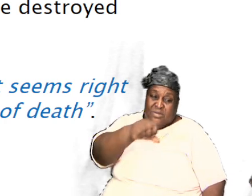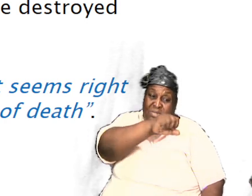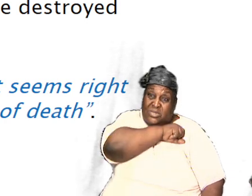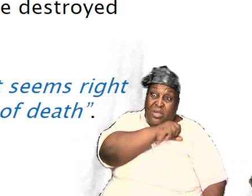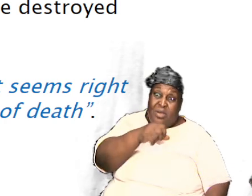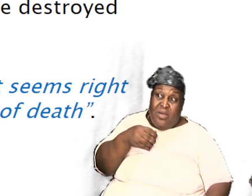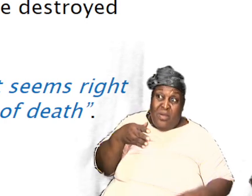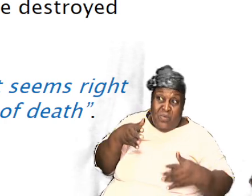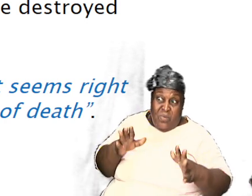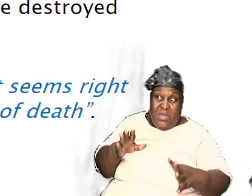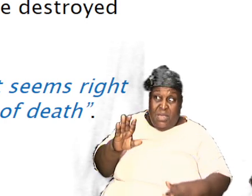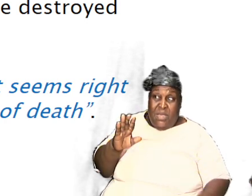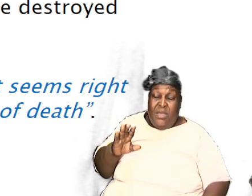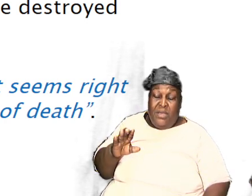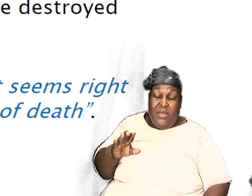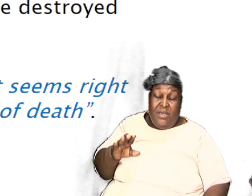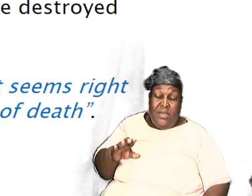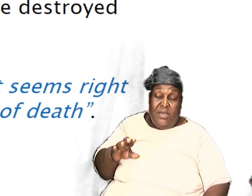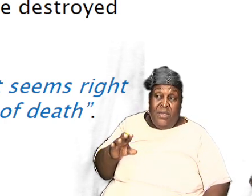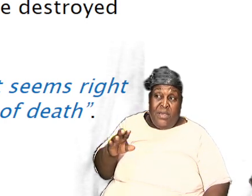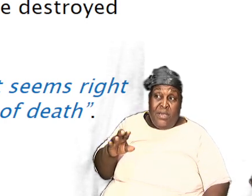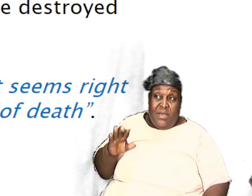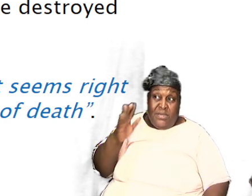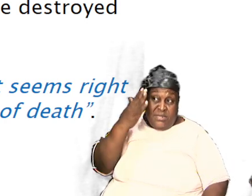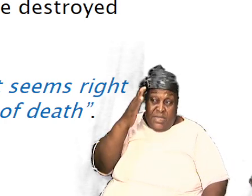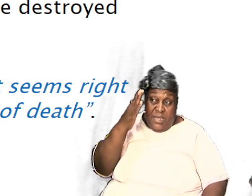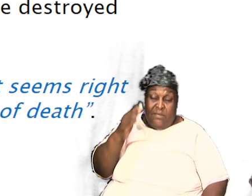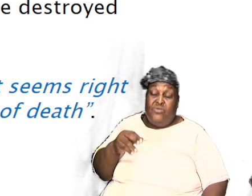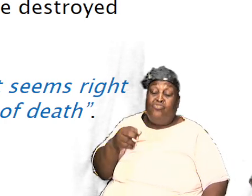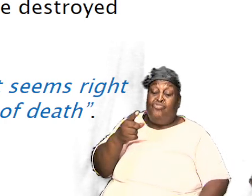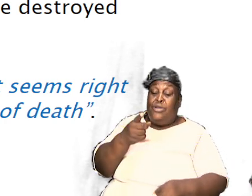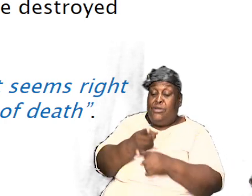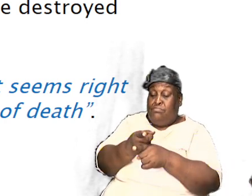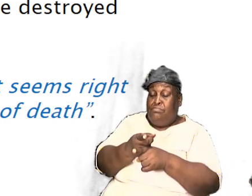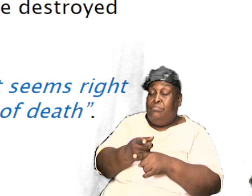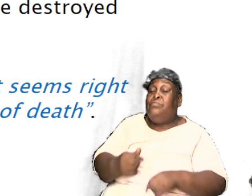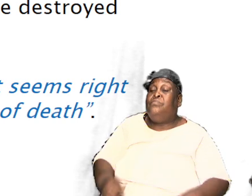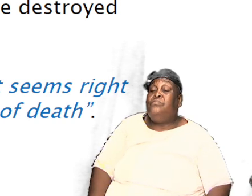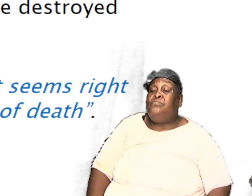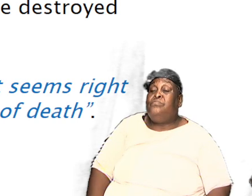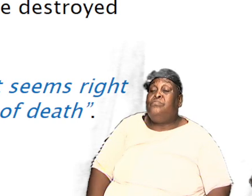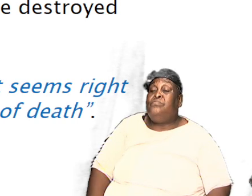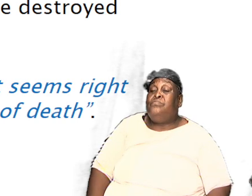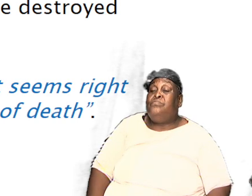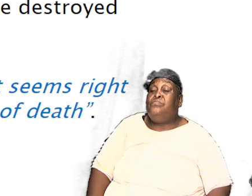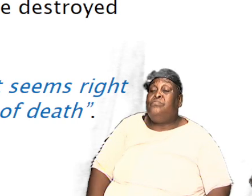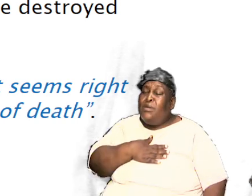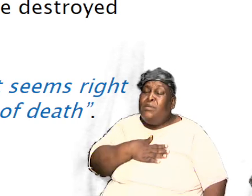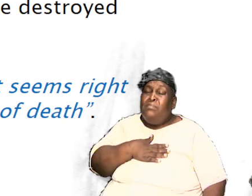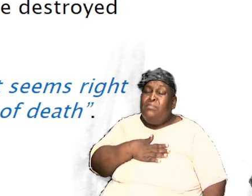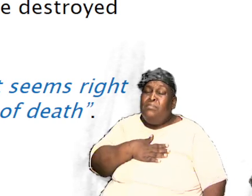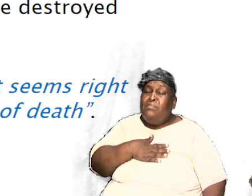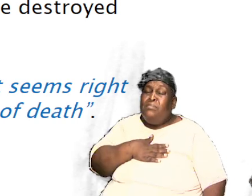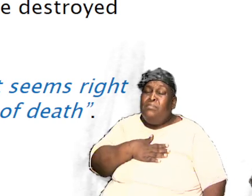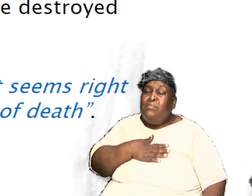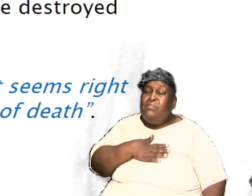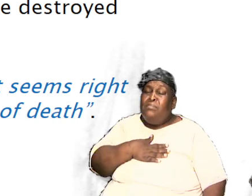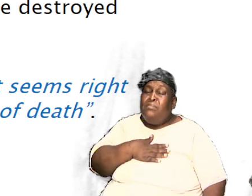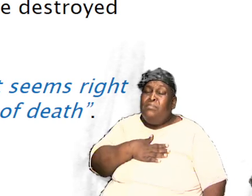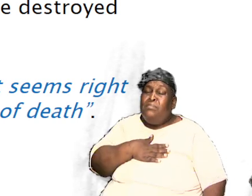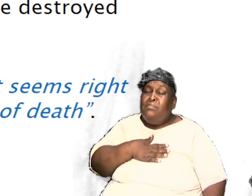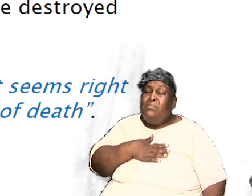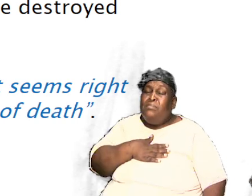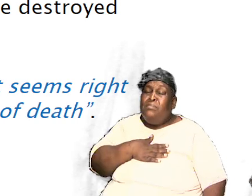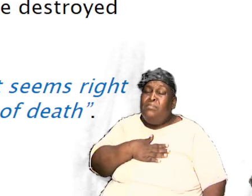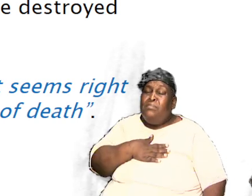is why when we come to God, we have to kill death. It's not the will. The will be